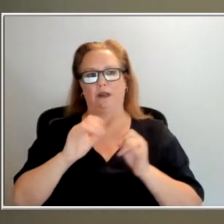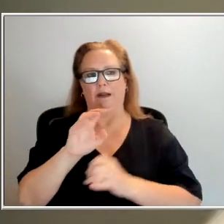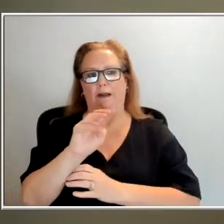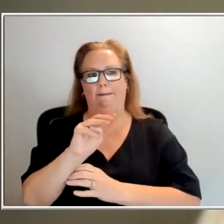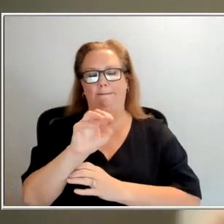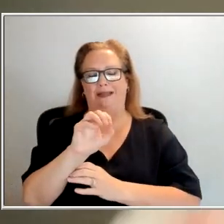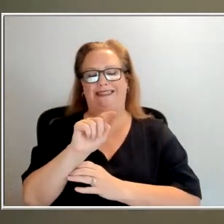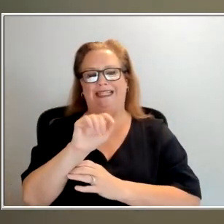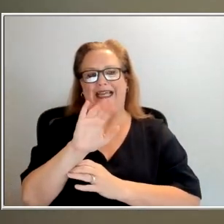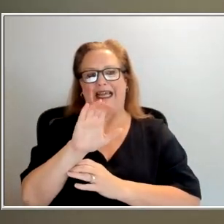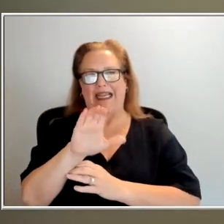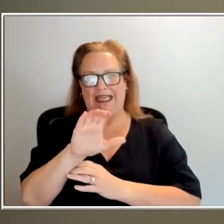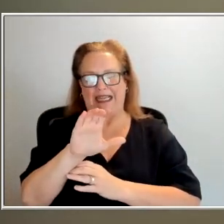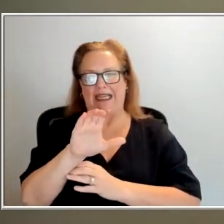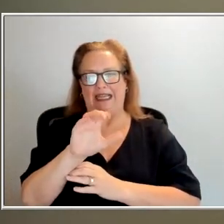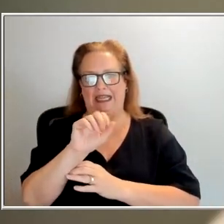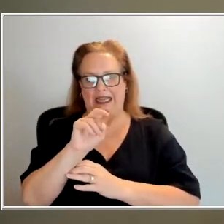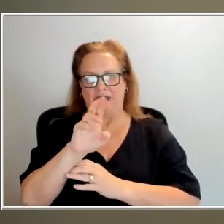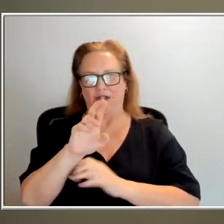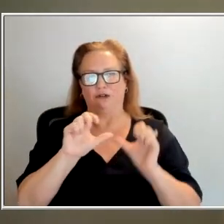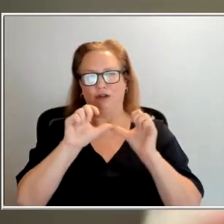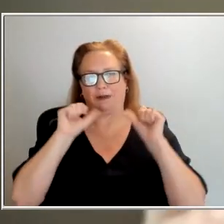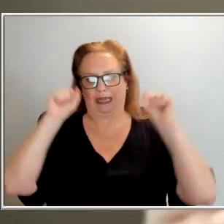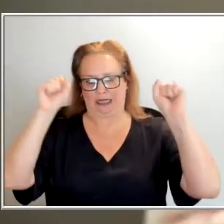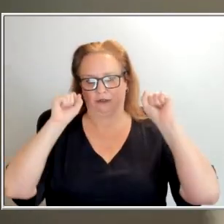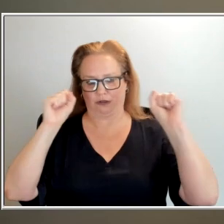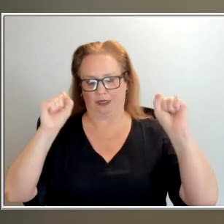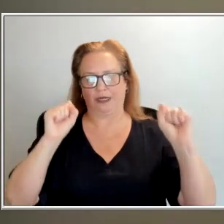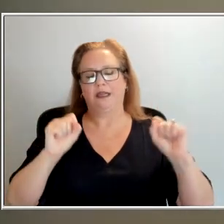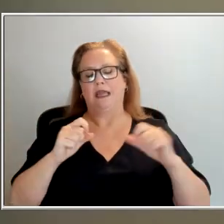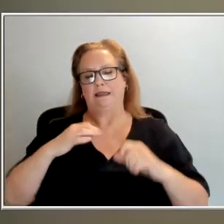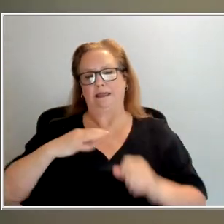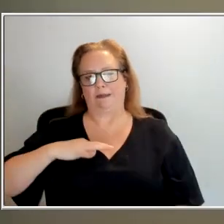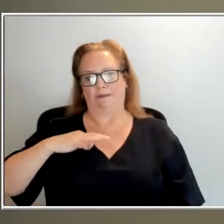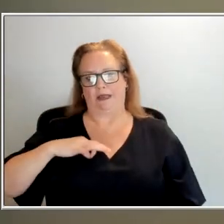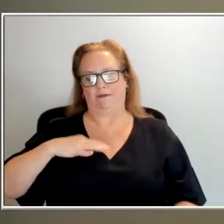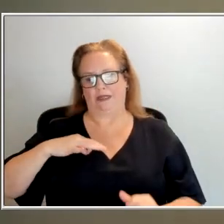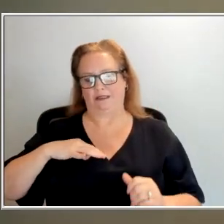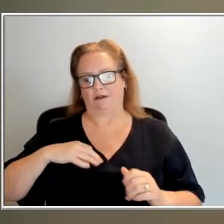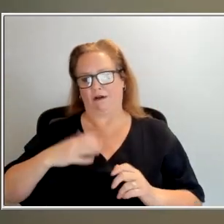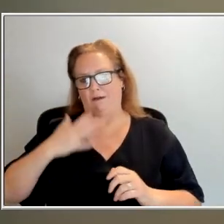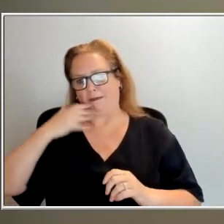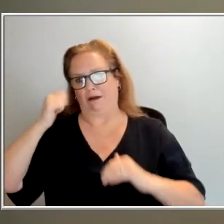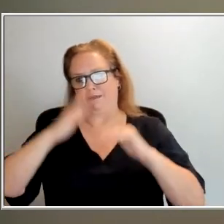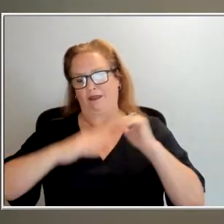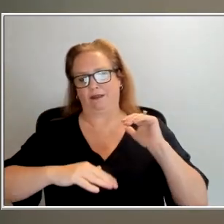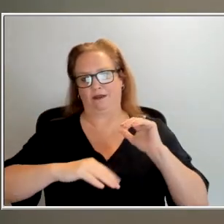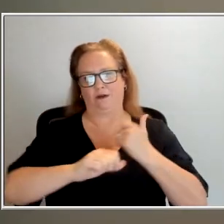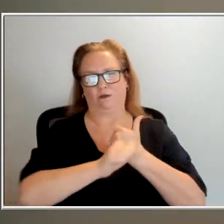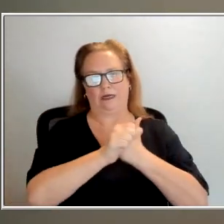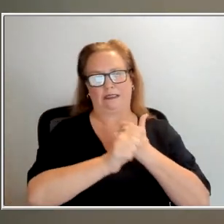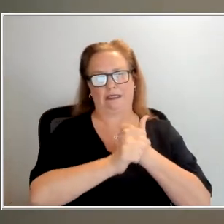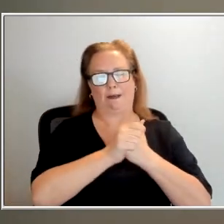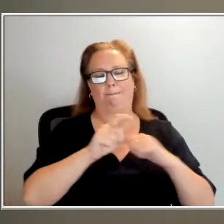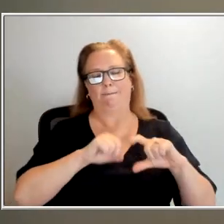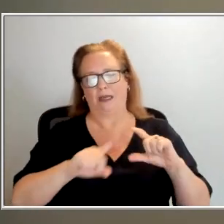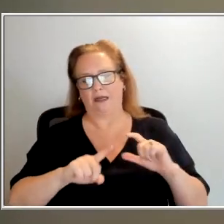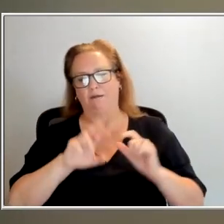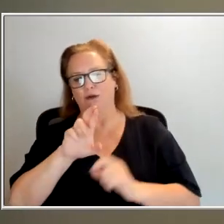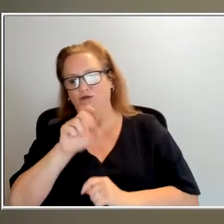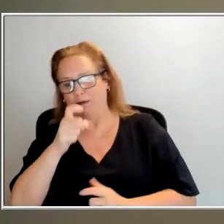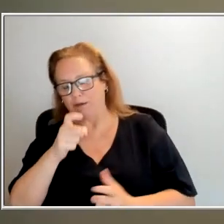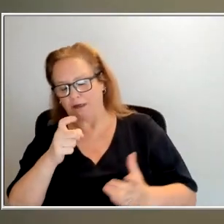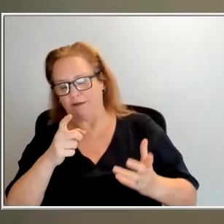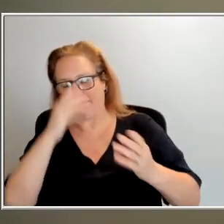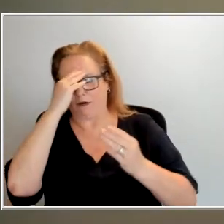advanced cancer should be exercising, and that the benefits outweigh the risks. We don't have prescriptive information of how much,